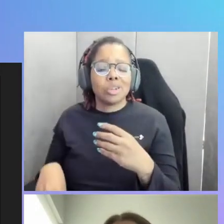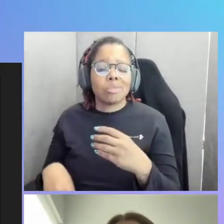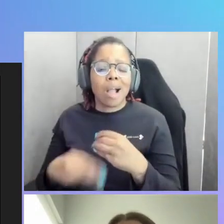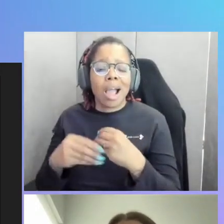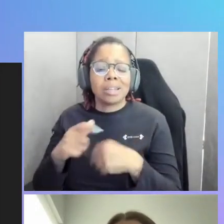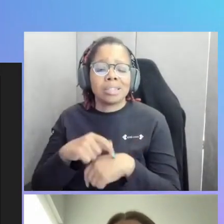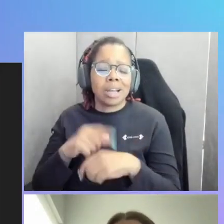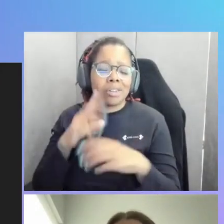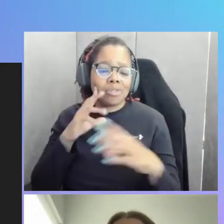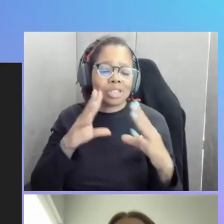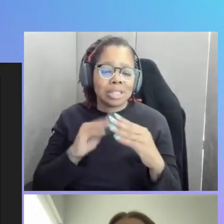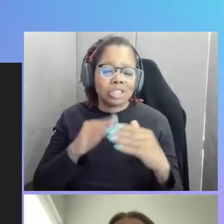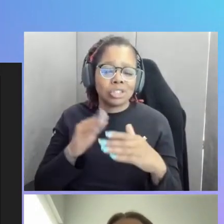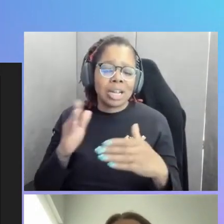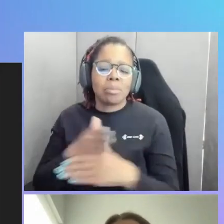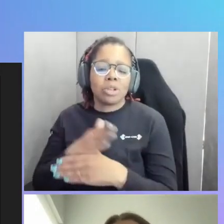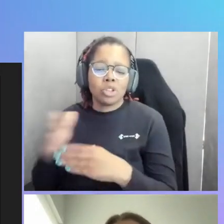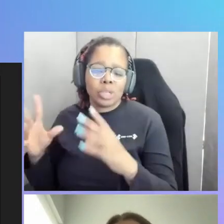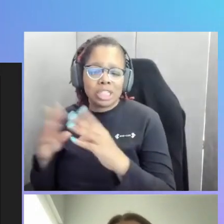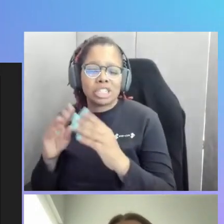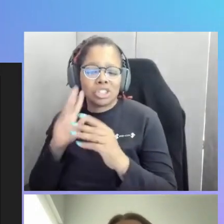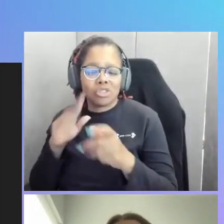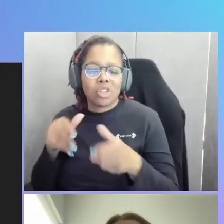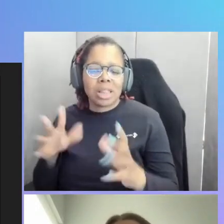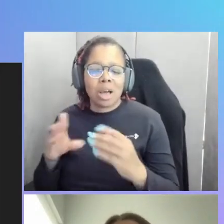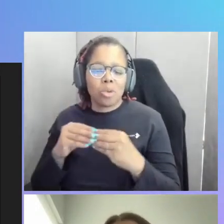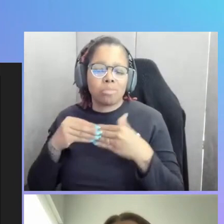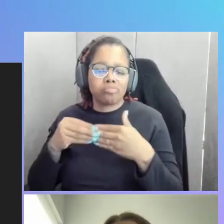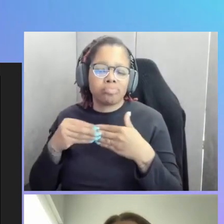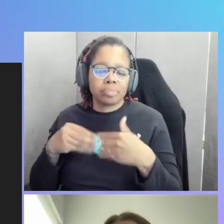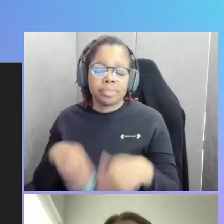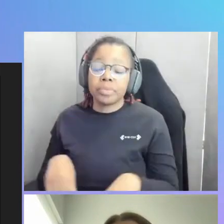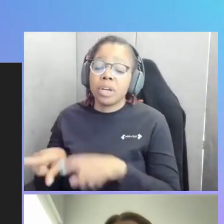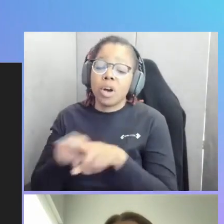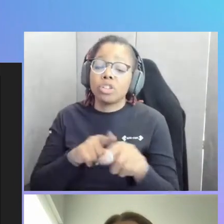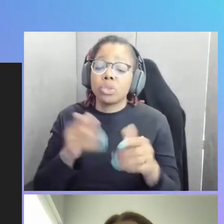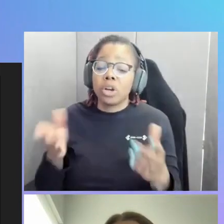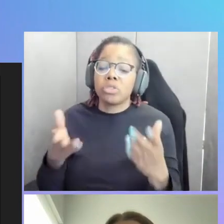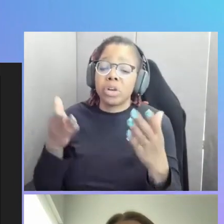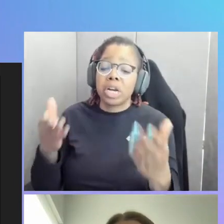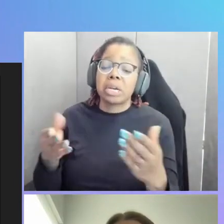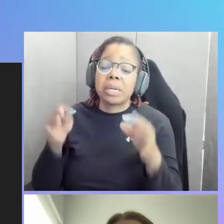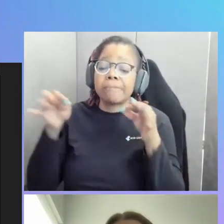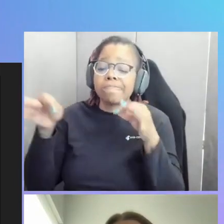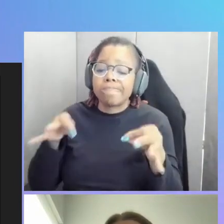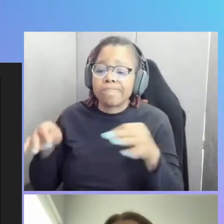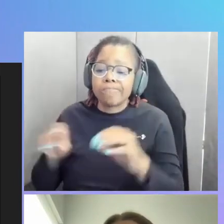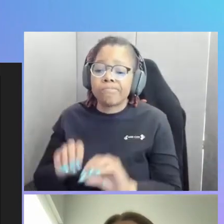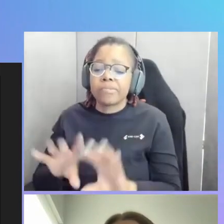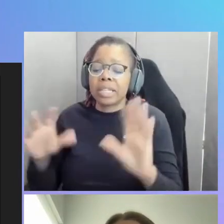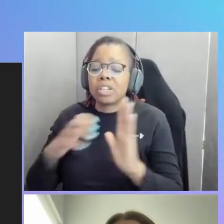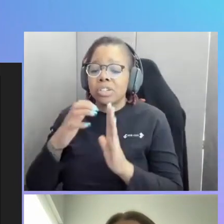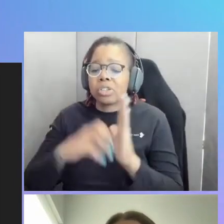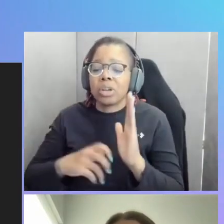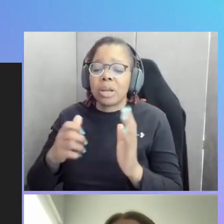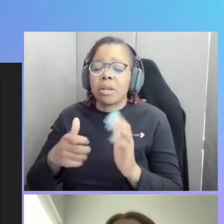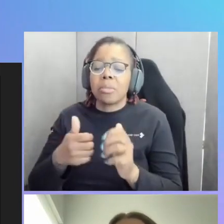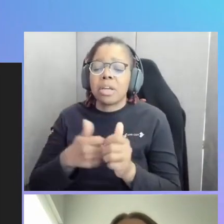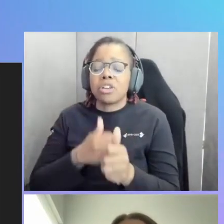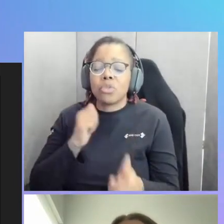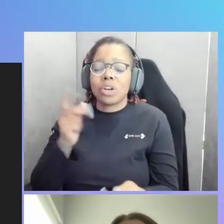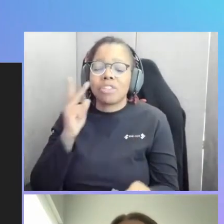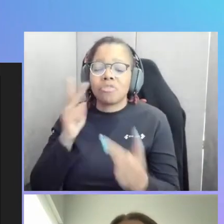sessions and within sessions to accommodate that. I'd also recommend being descriptive in the script and avoiding visual